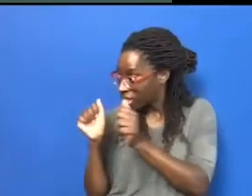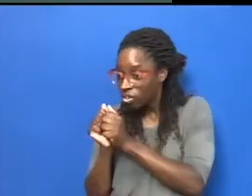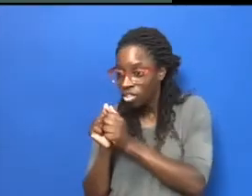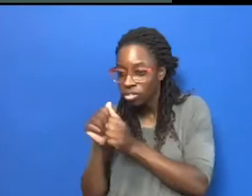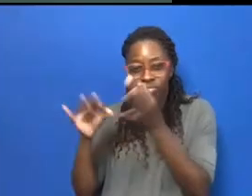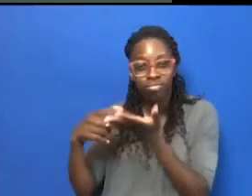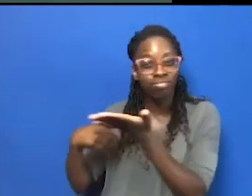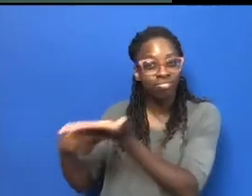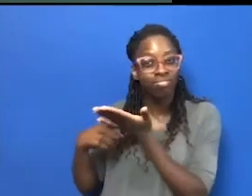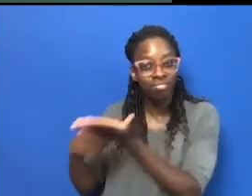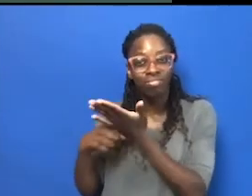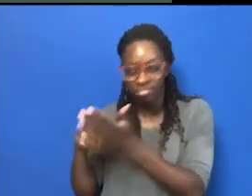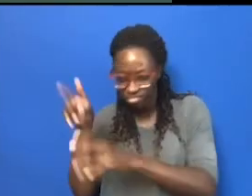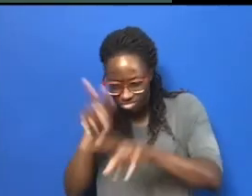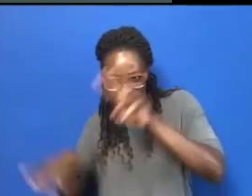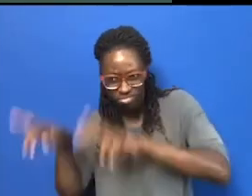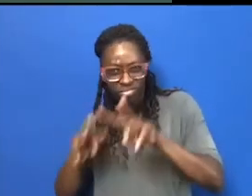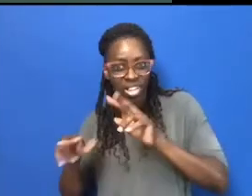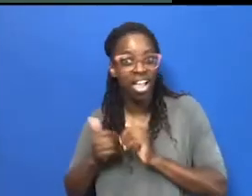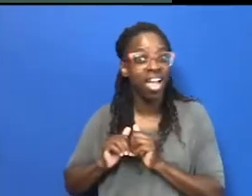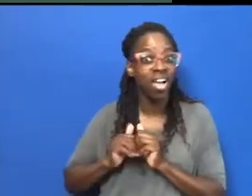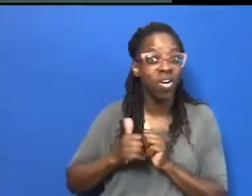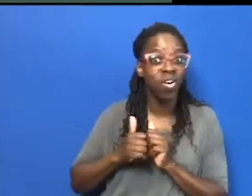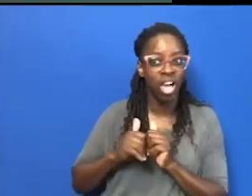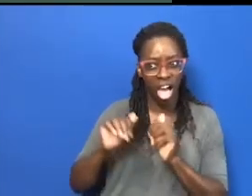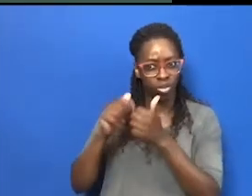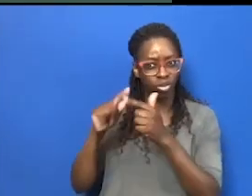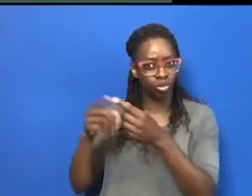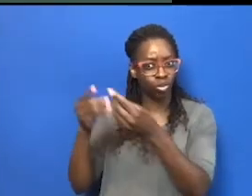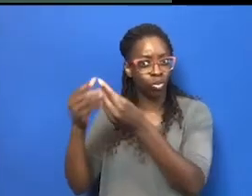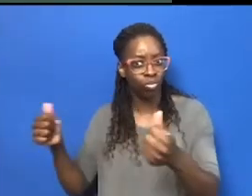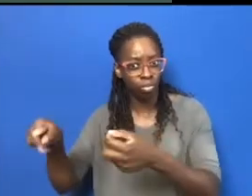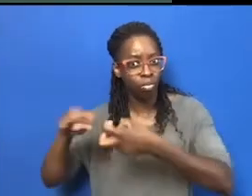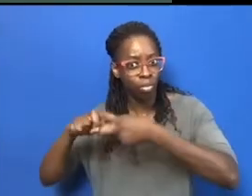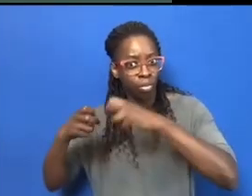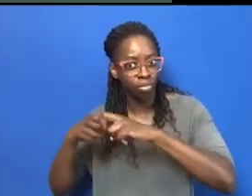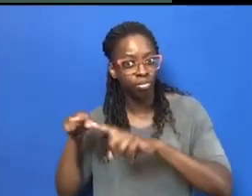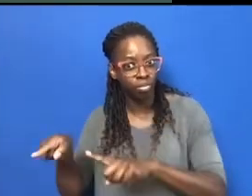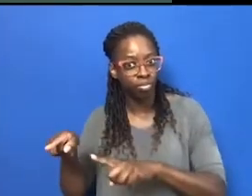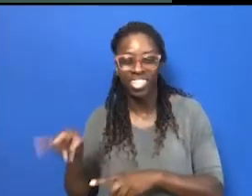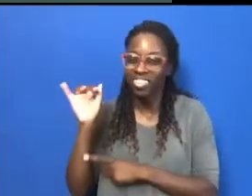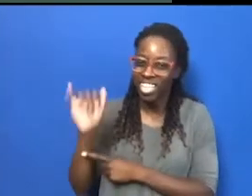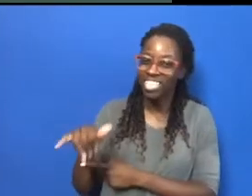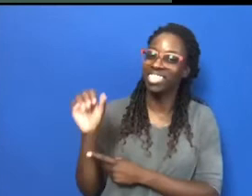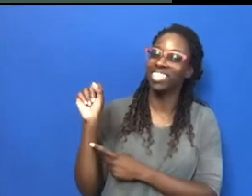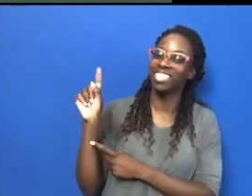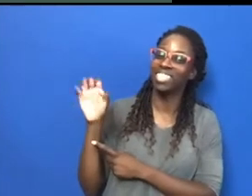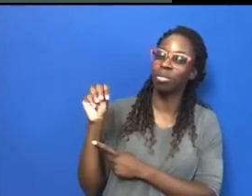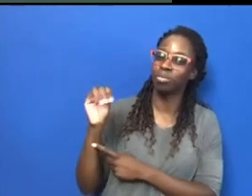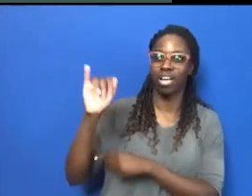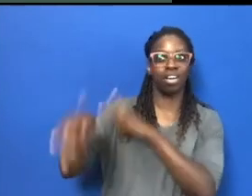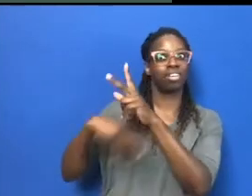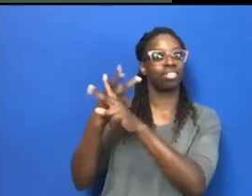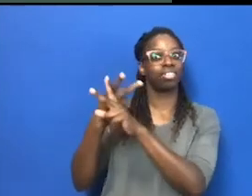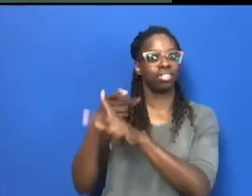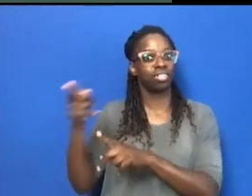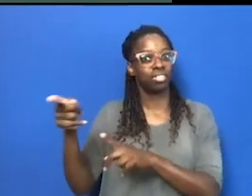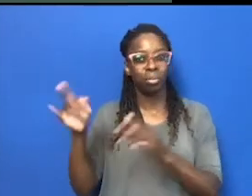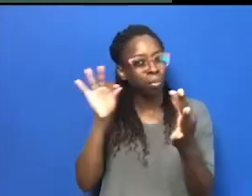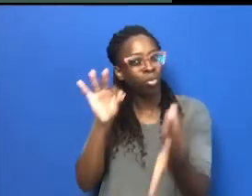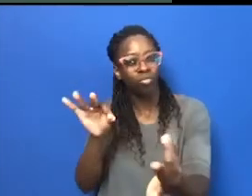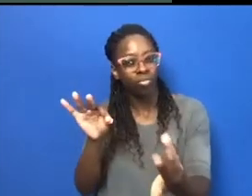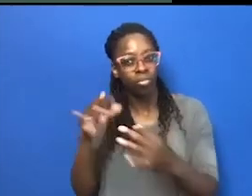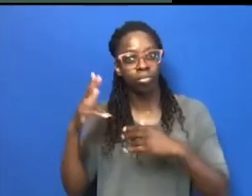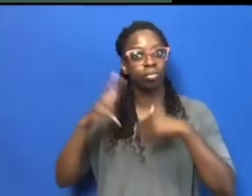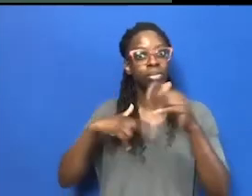this? How could we work together to really solve these STEM type problems, and really helps build on each other's